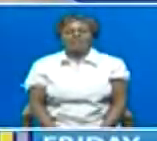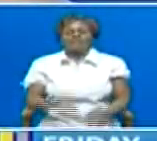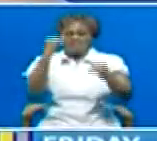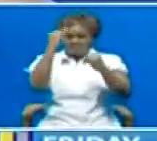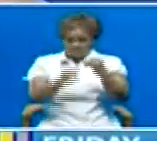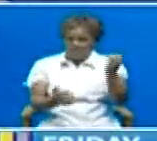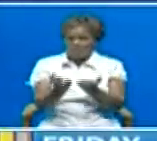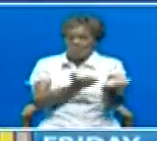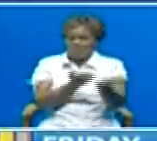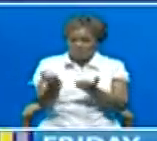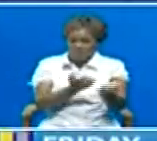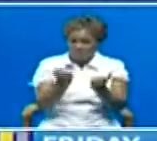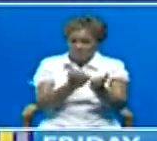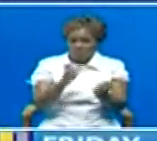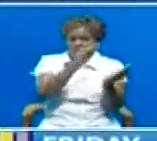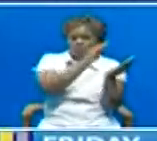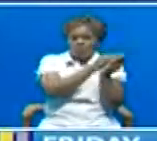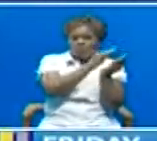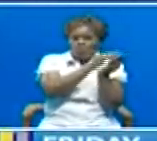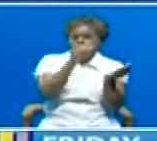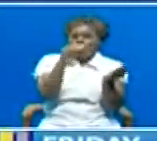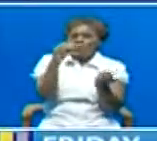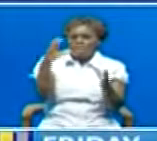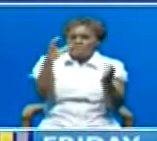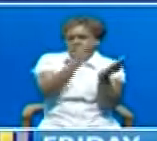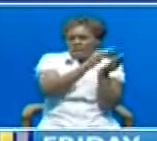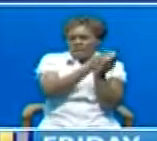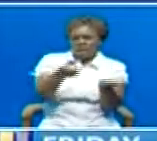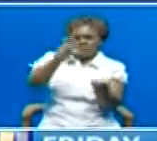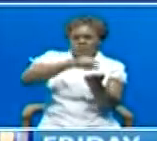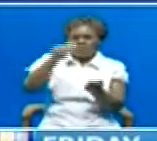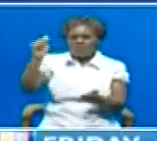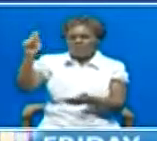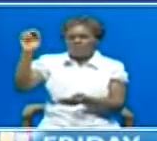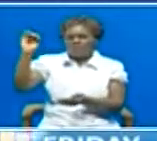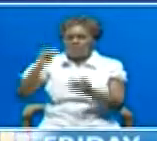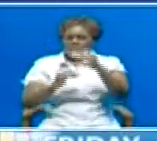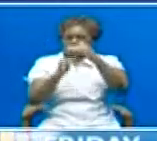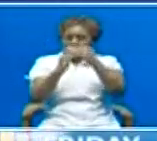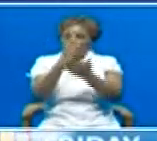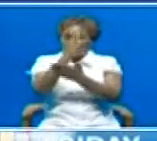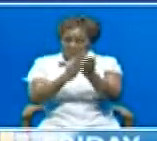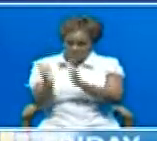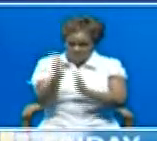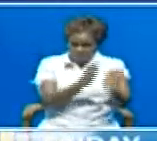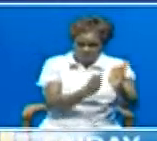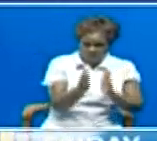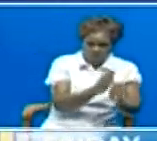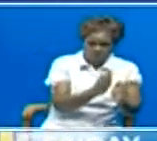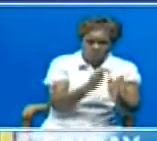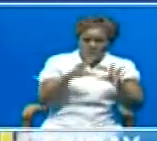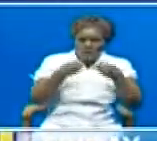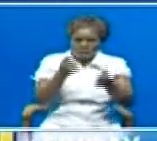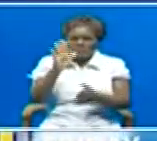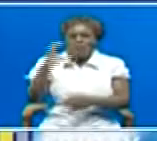And finally, in business, the Co-operative Bank has increased its ATM withdrawal limits as part of the bank's strategy to respond